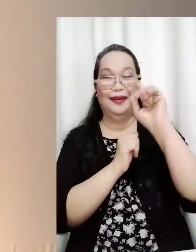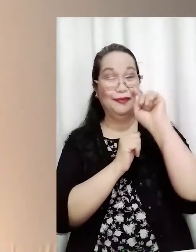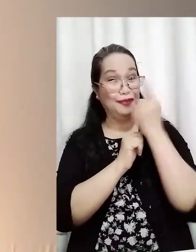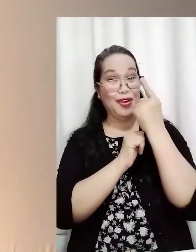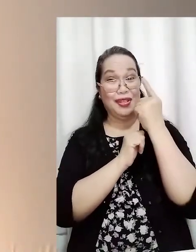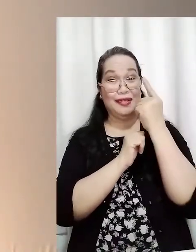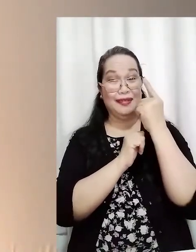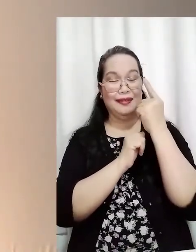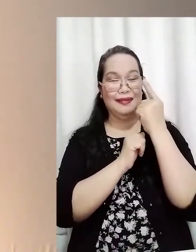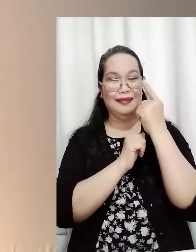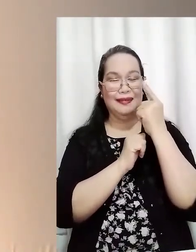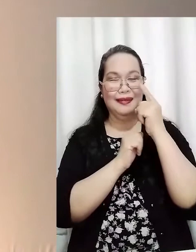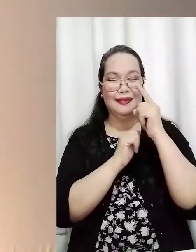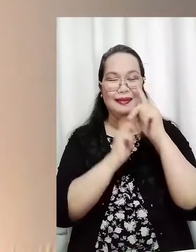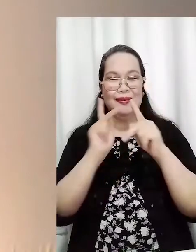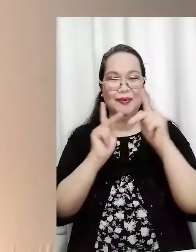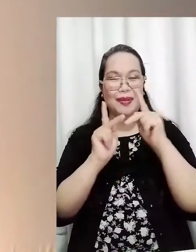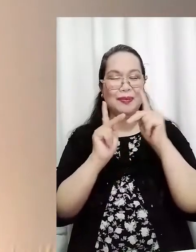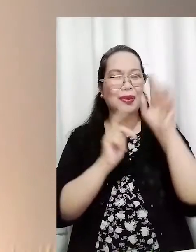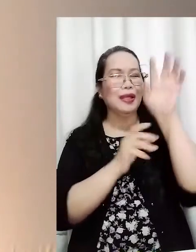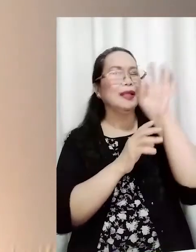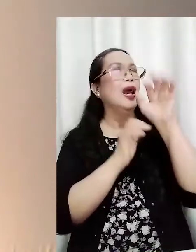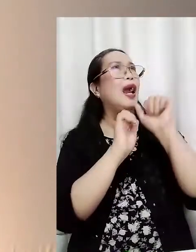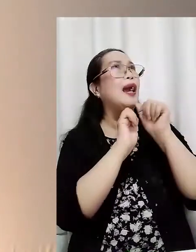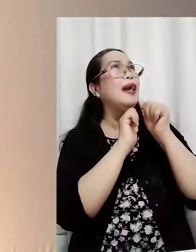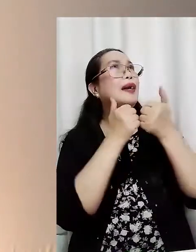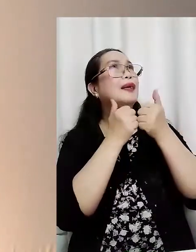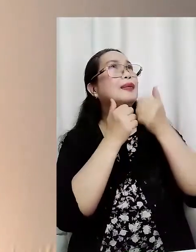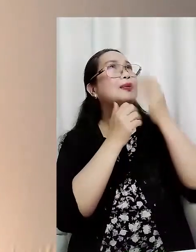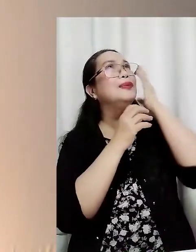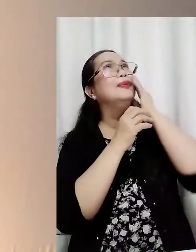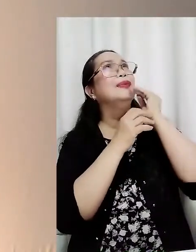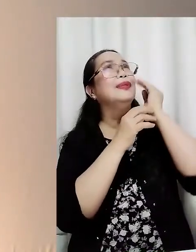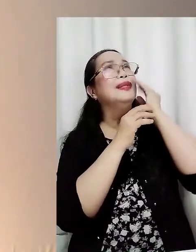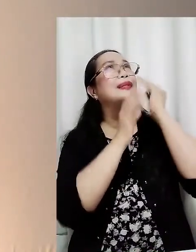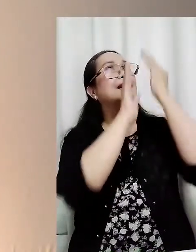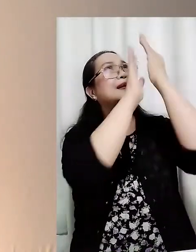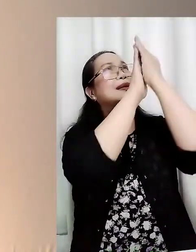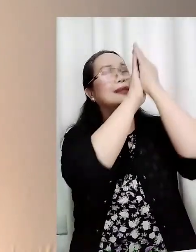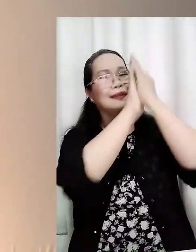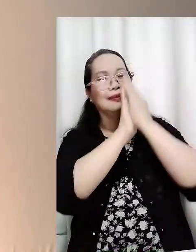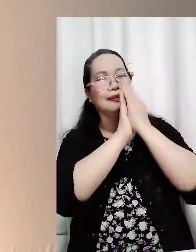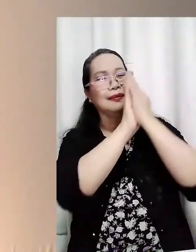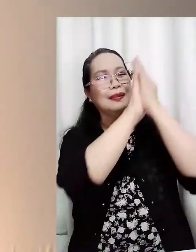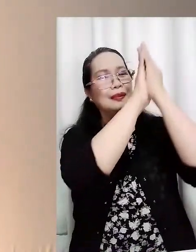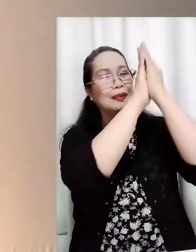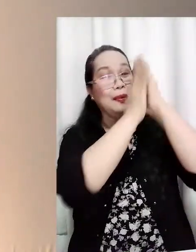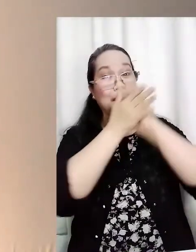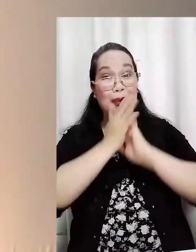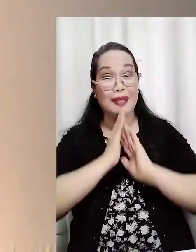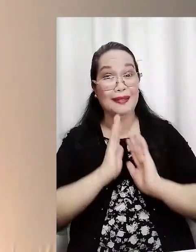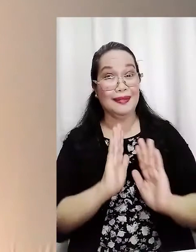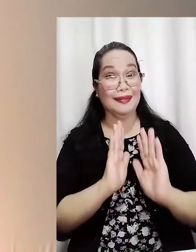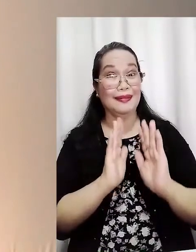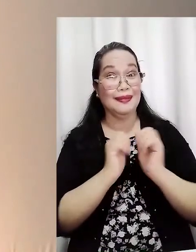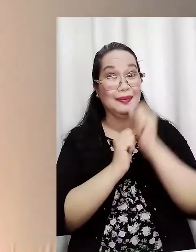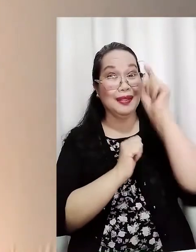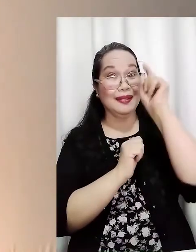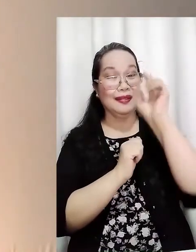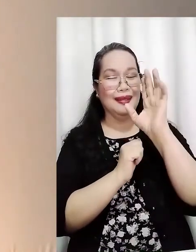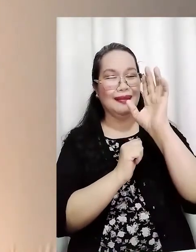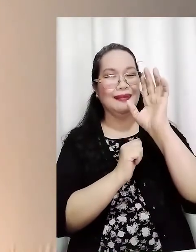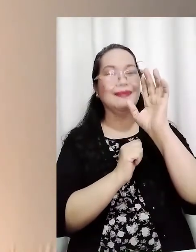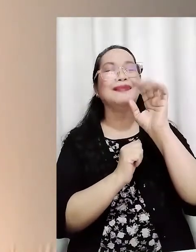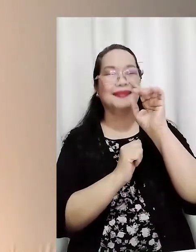try to discover how it is to experience peace with the Lord. And these people will find it in